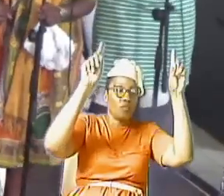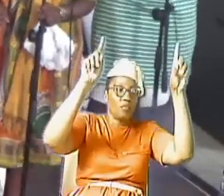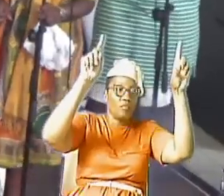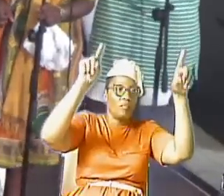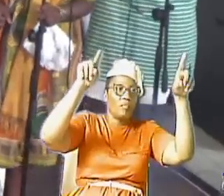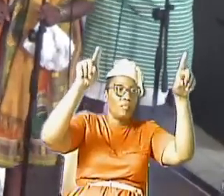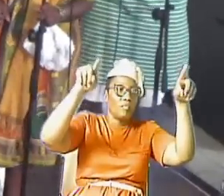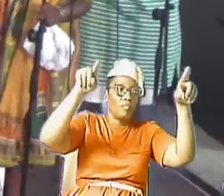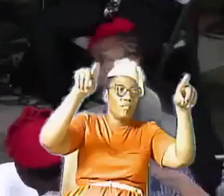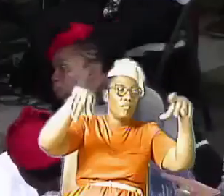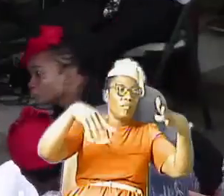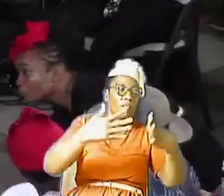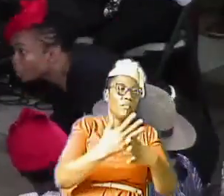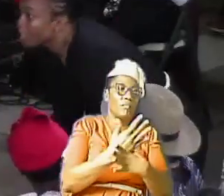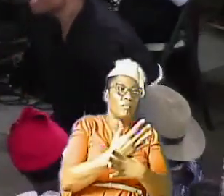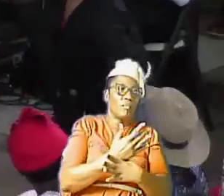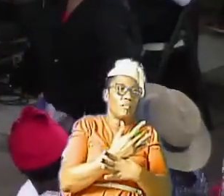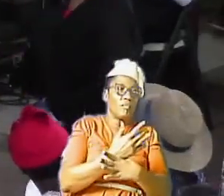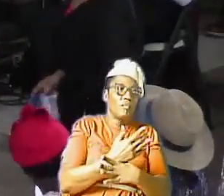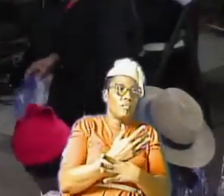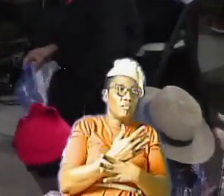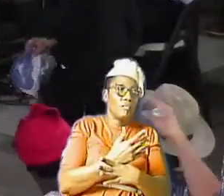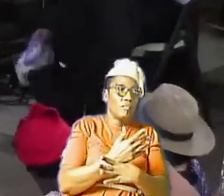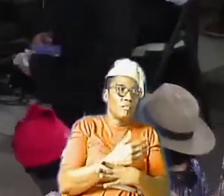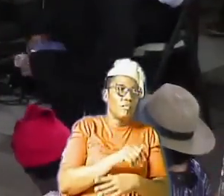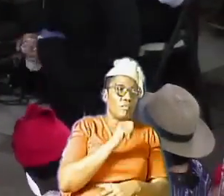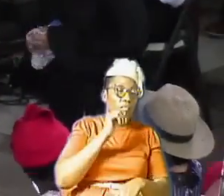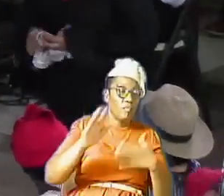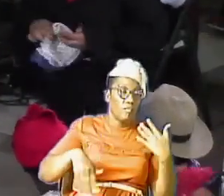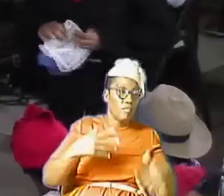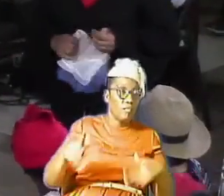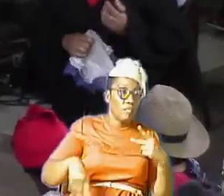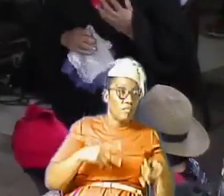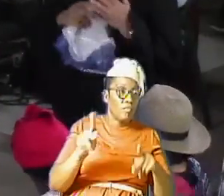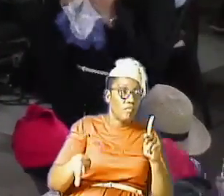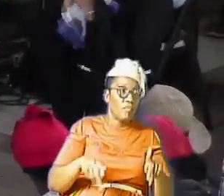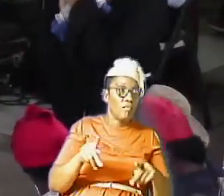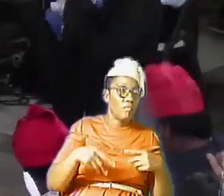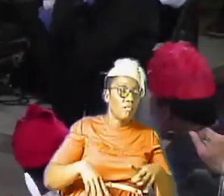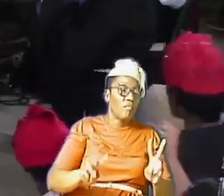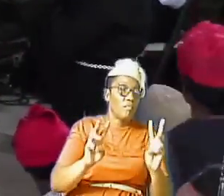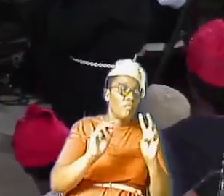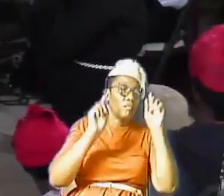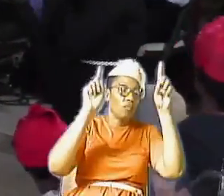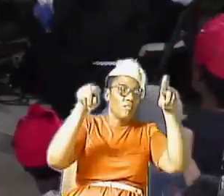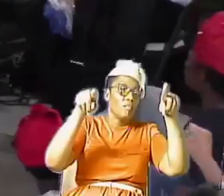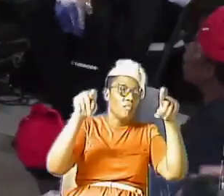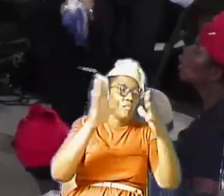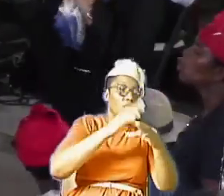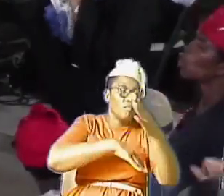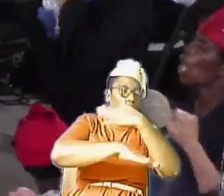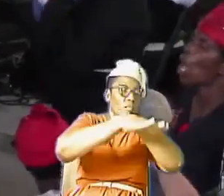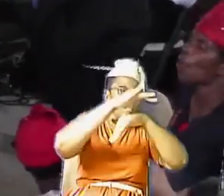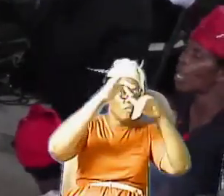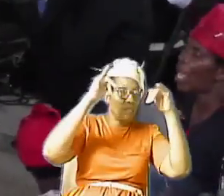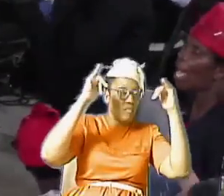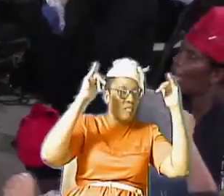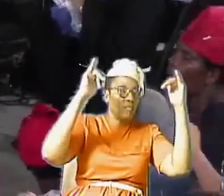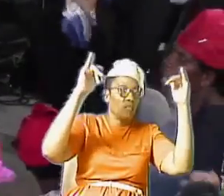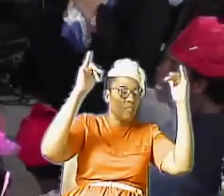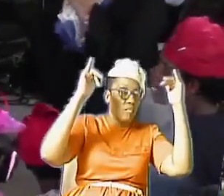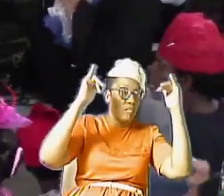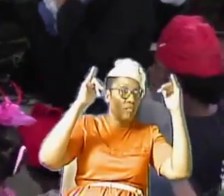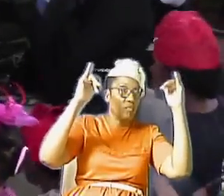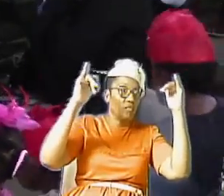I'm going through. I'm a glad pilgrim on my way, going to